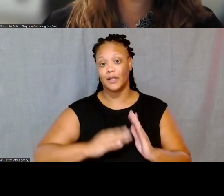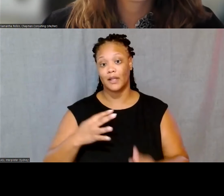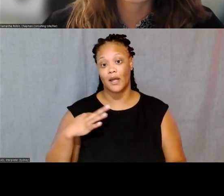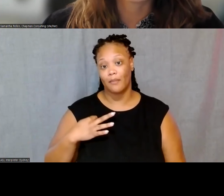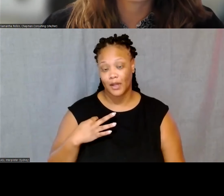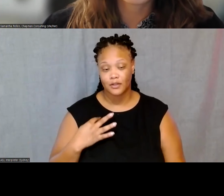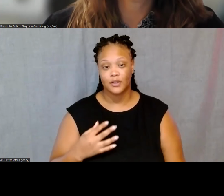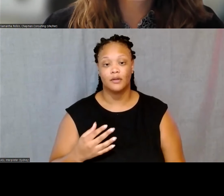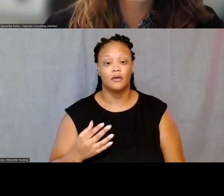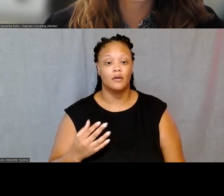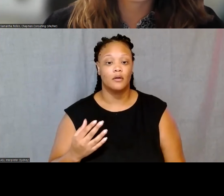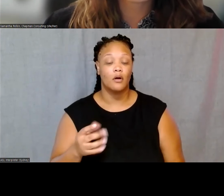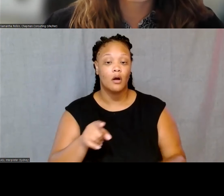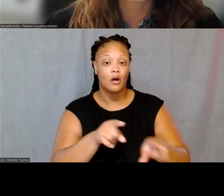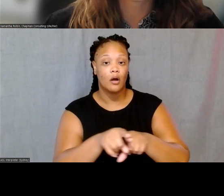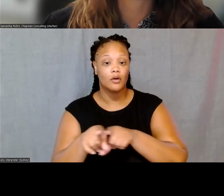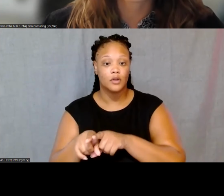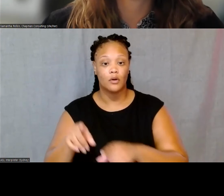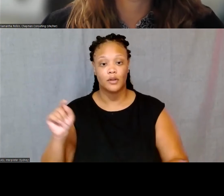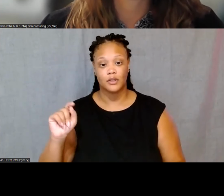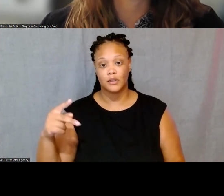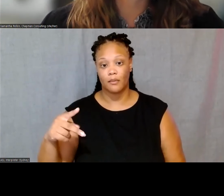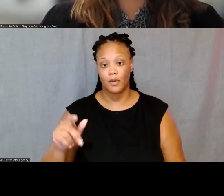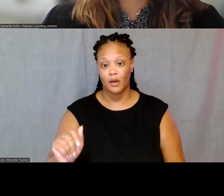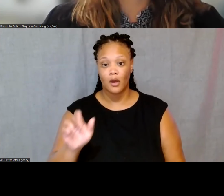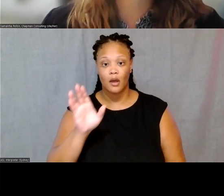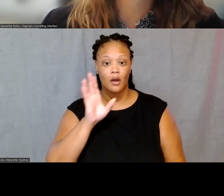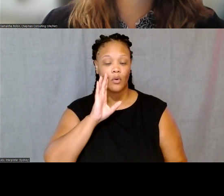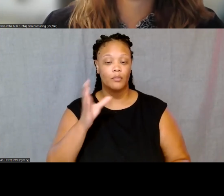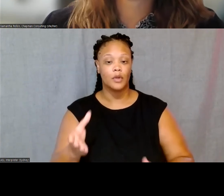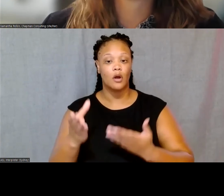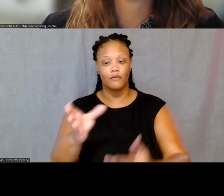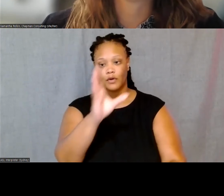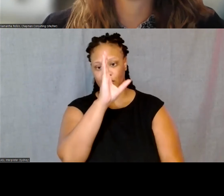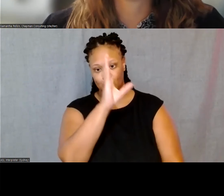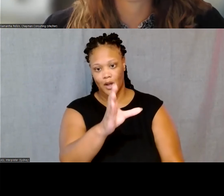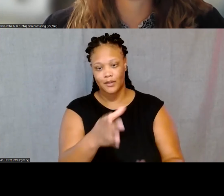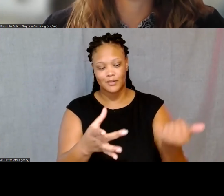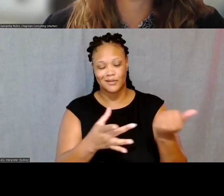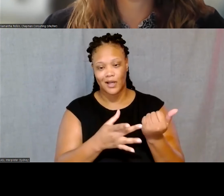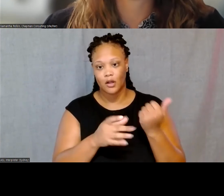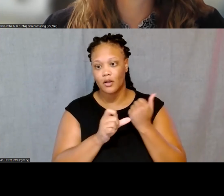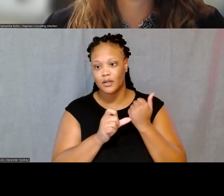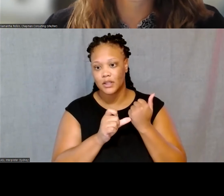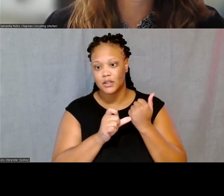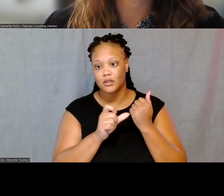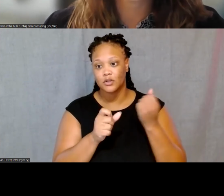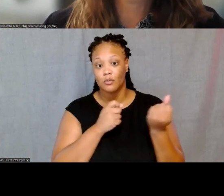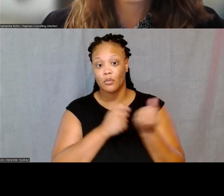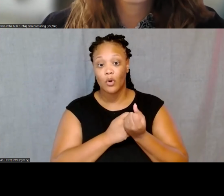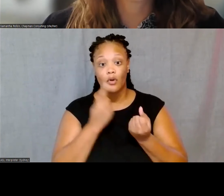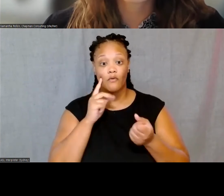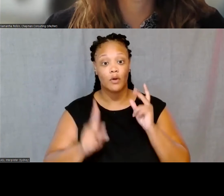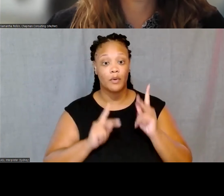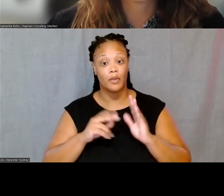application. Also, the TPA is offering direct technical assistance support for those who may complete a cited